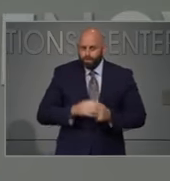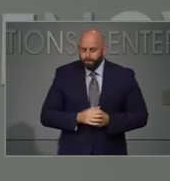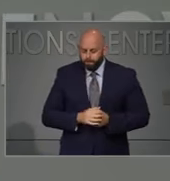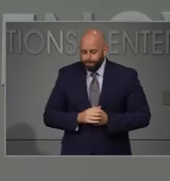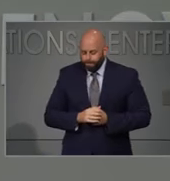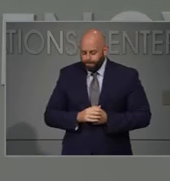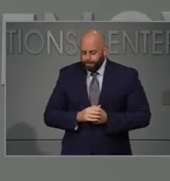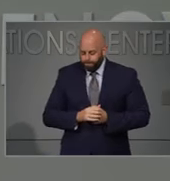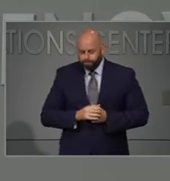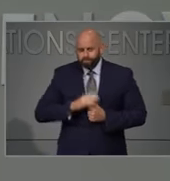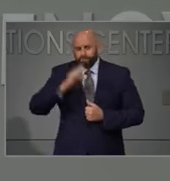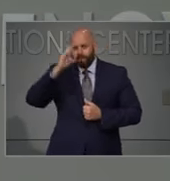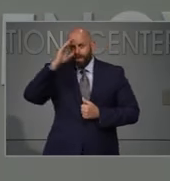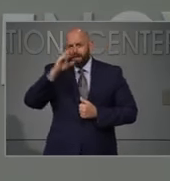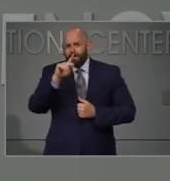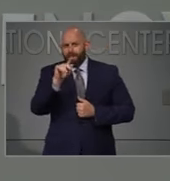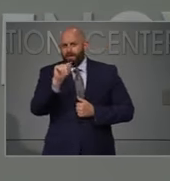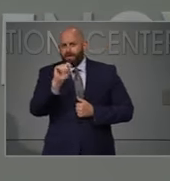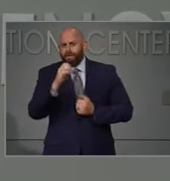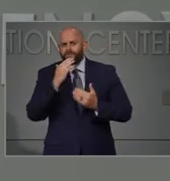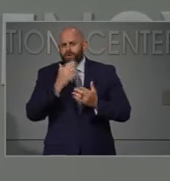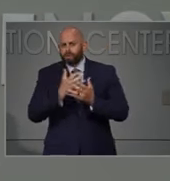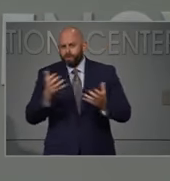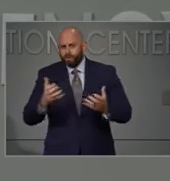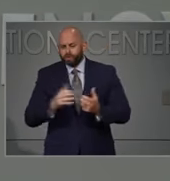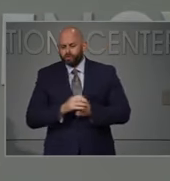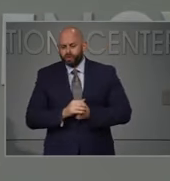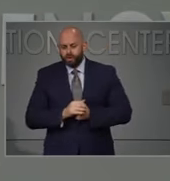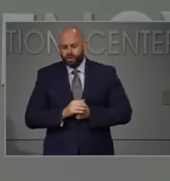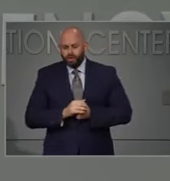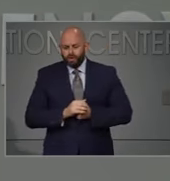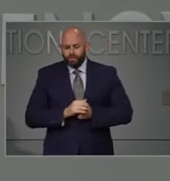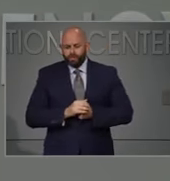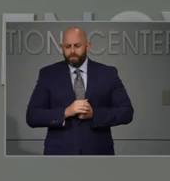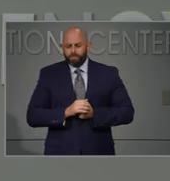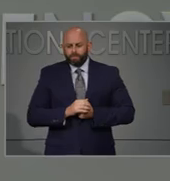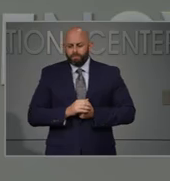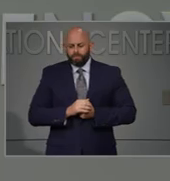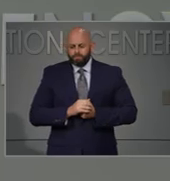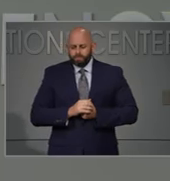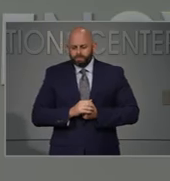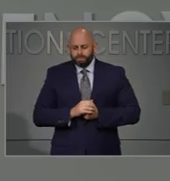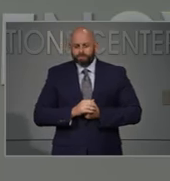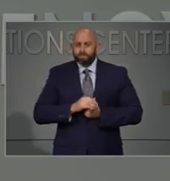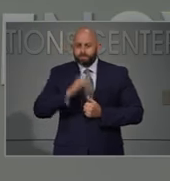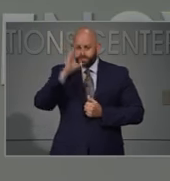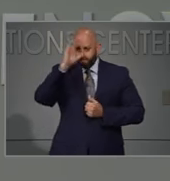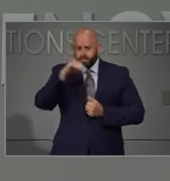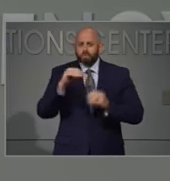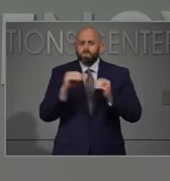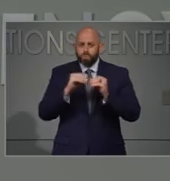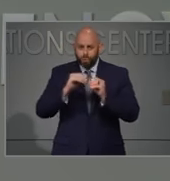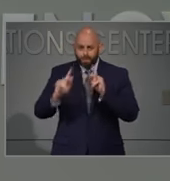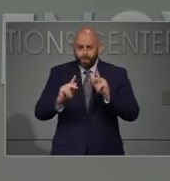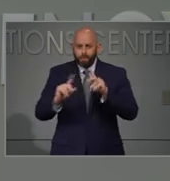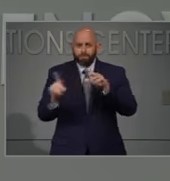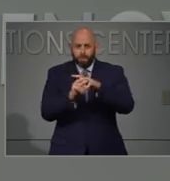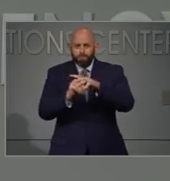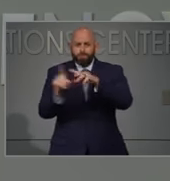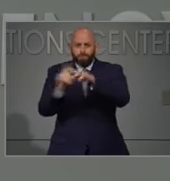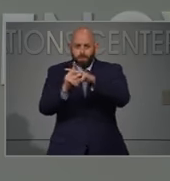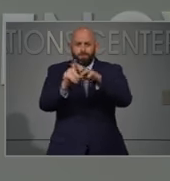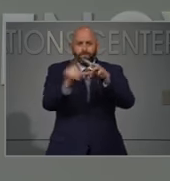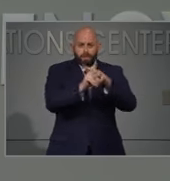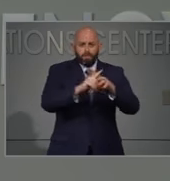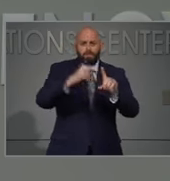Hi, Kate. Thanks so much. So as we know that we're getting more new cases every day, we are trying to